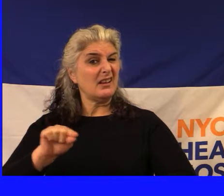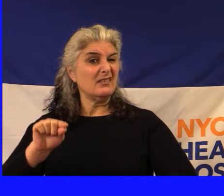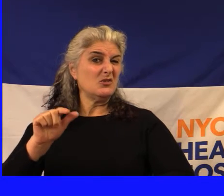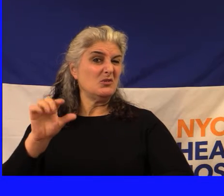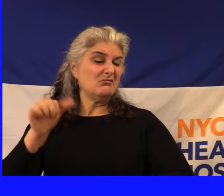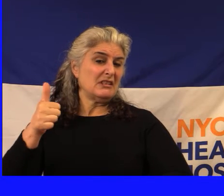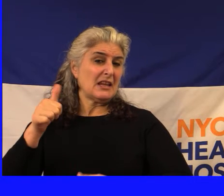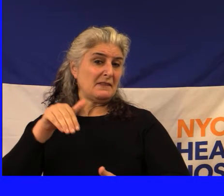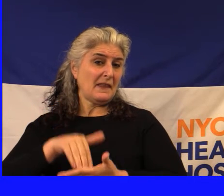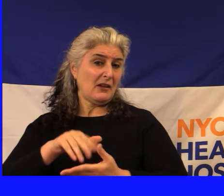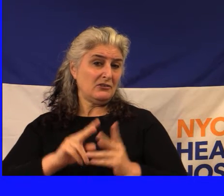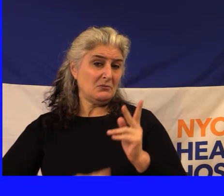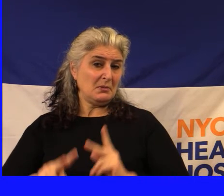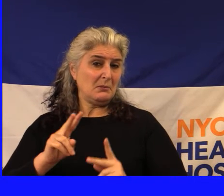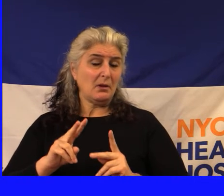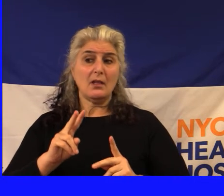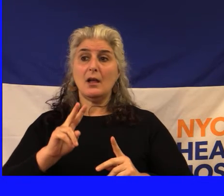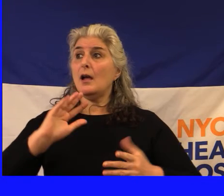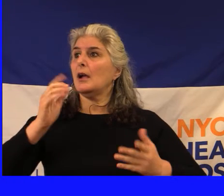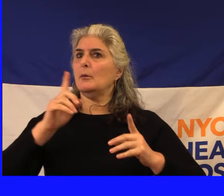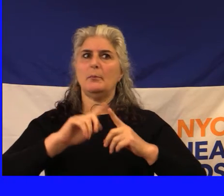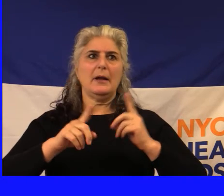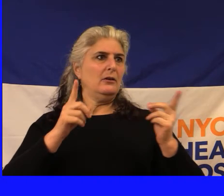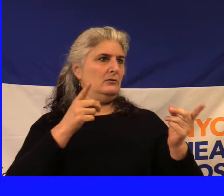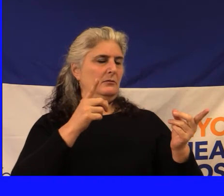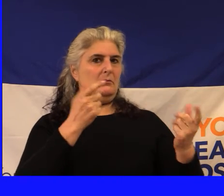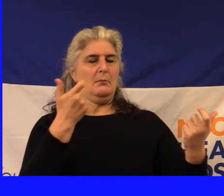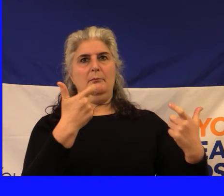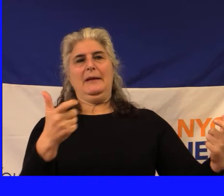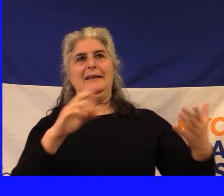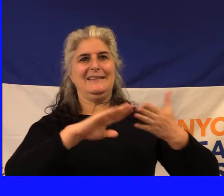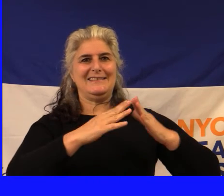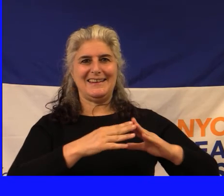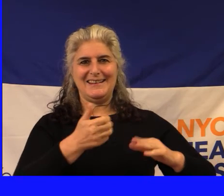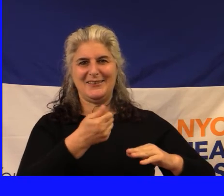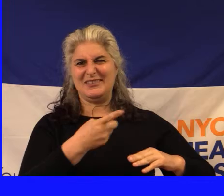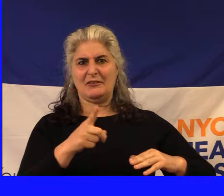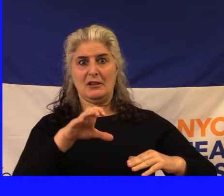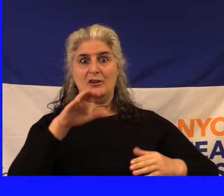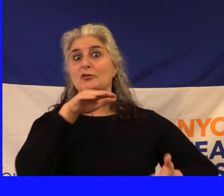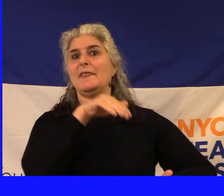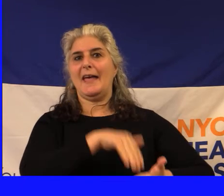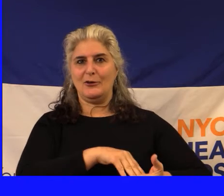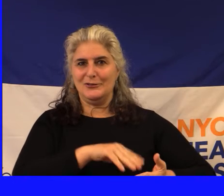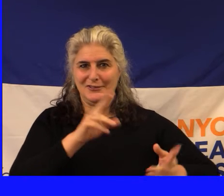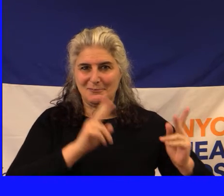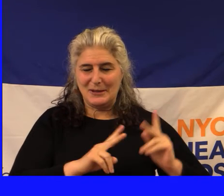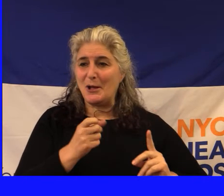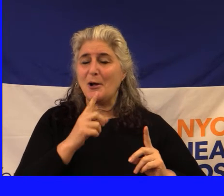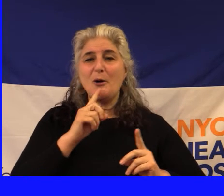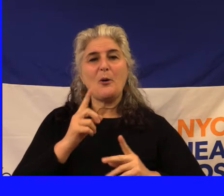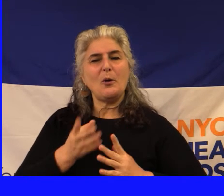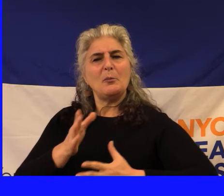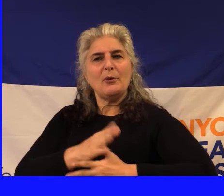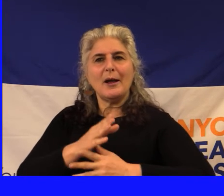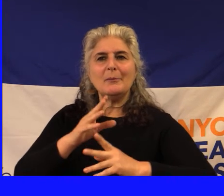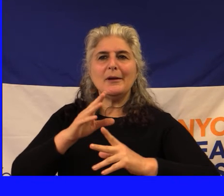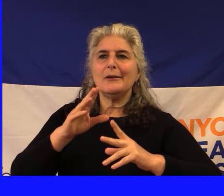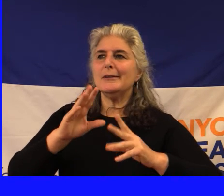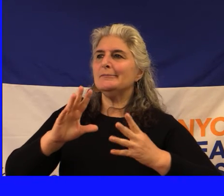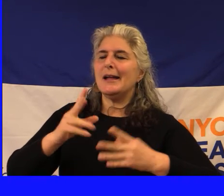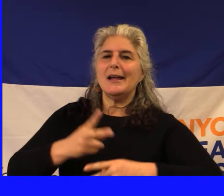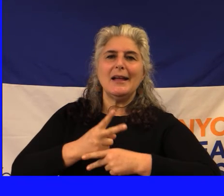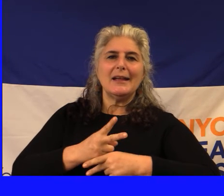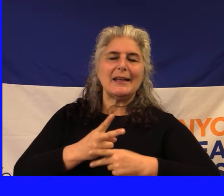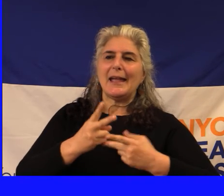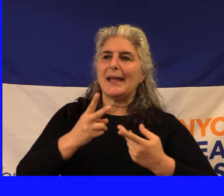to an overall attribution in one city of several 100,000 people, or a primary care panel across primary care membership across